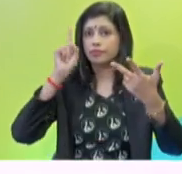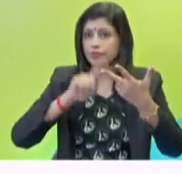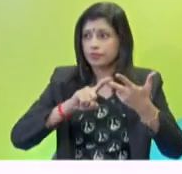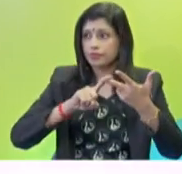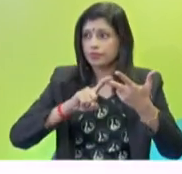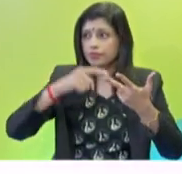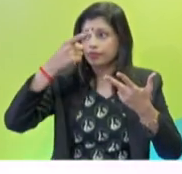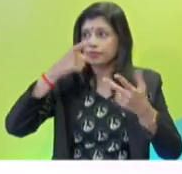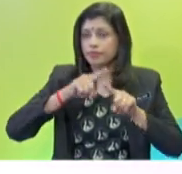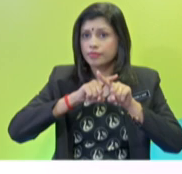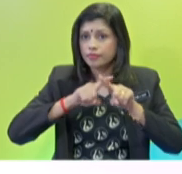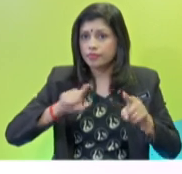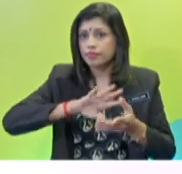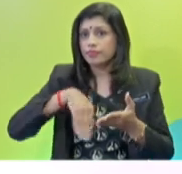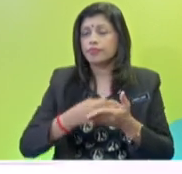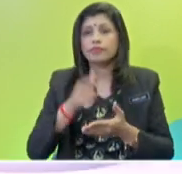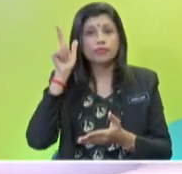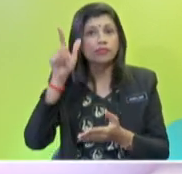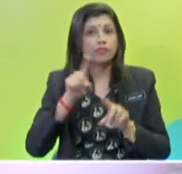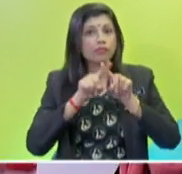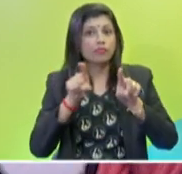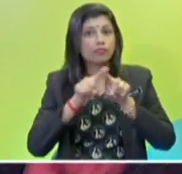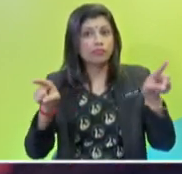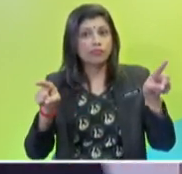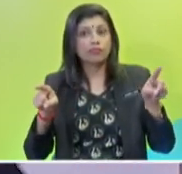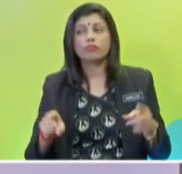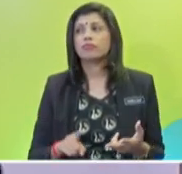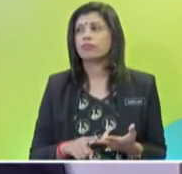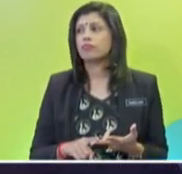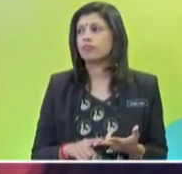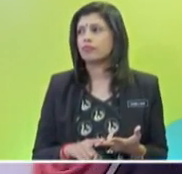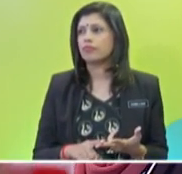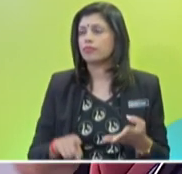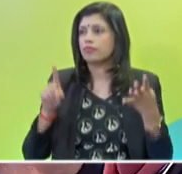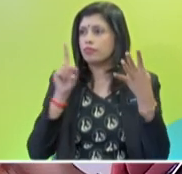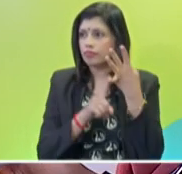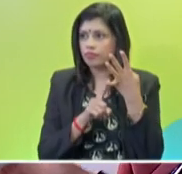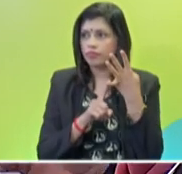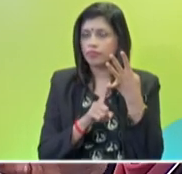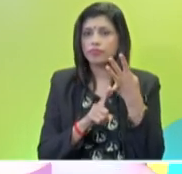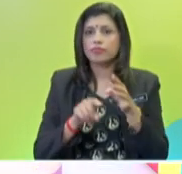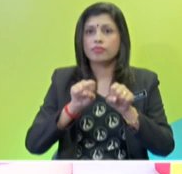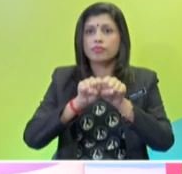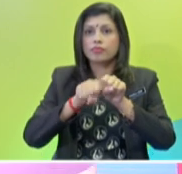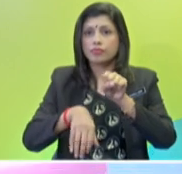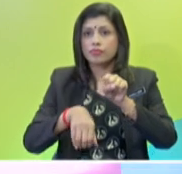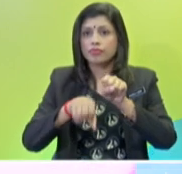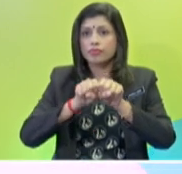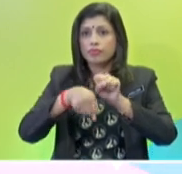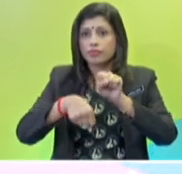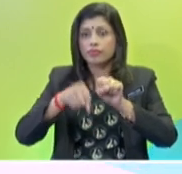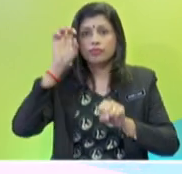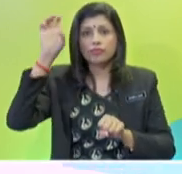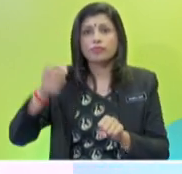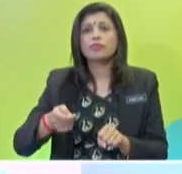center, but everything looked different. Yes, it's correct, but... Correct. He couldn't breathe, so he